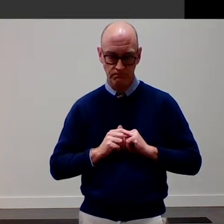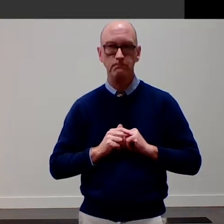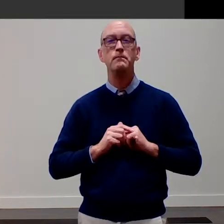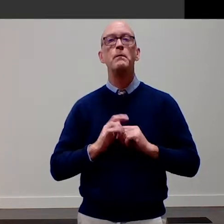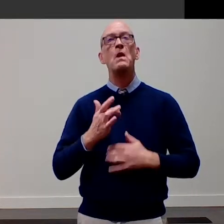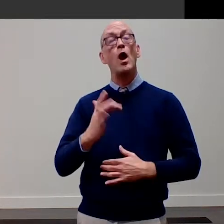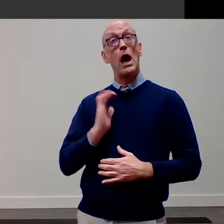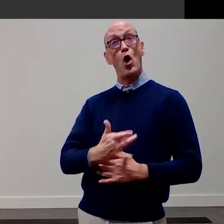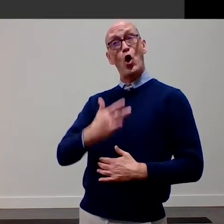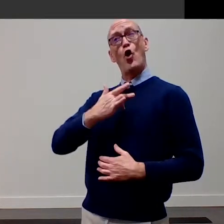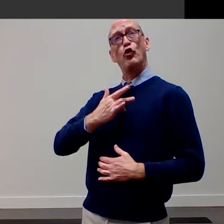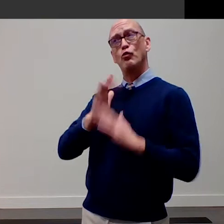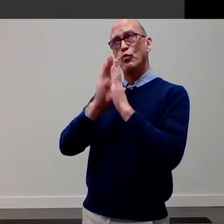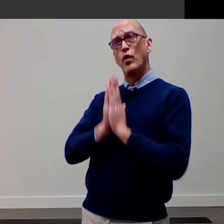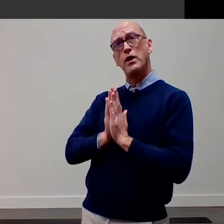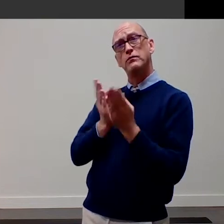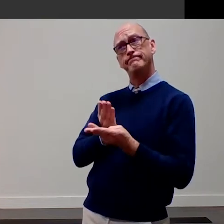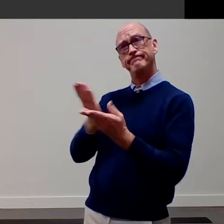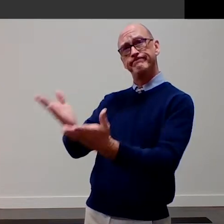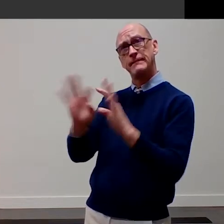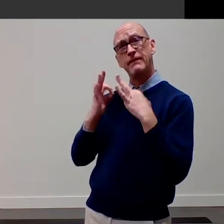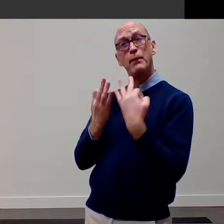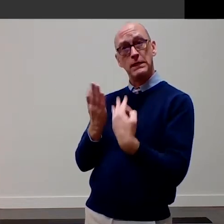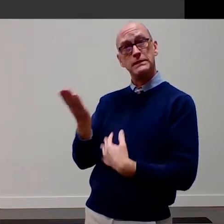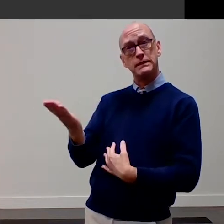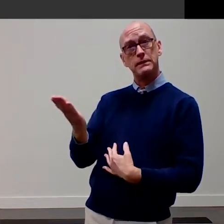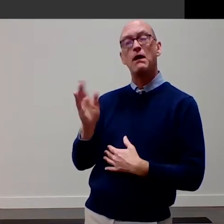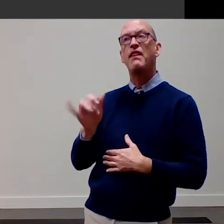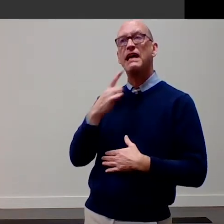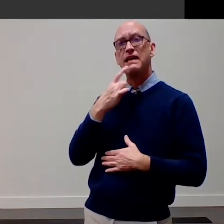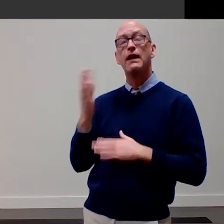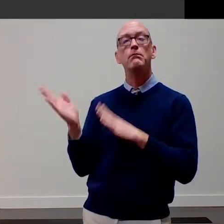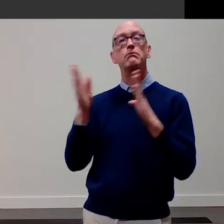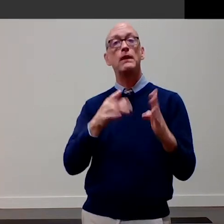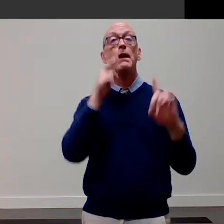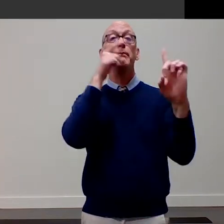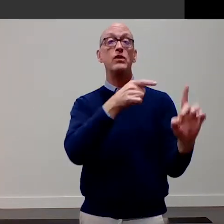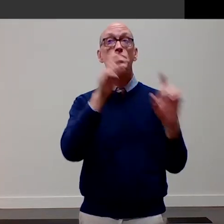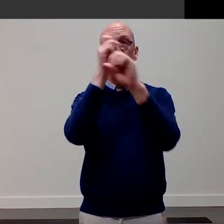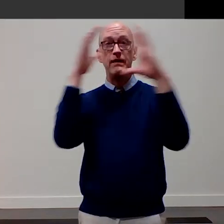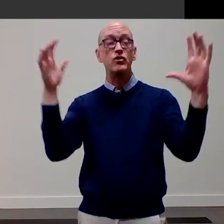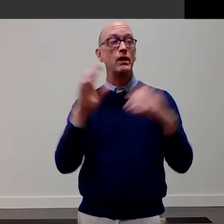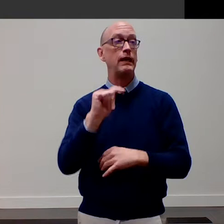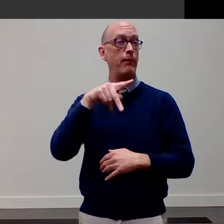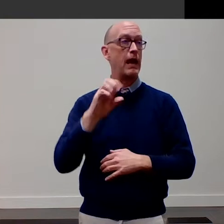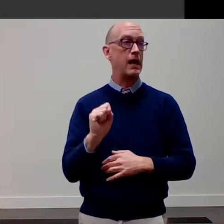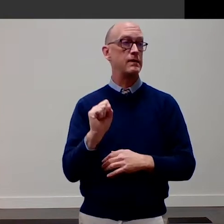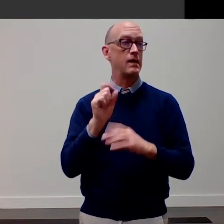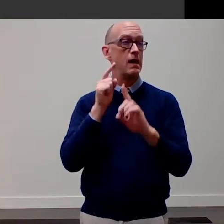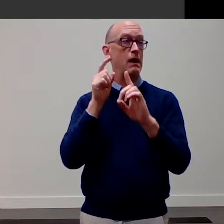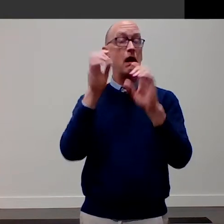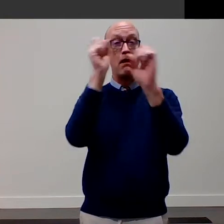Our hearts and prayers go out to the families. With that said, we'll move right into the mission and vision. Toledo Public Schools' mission is to